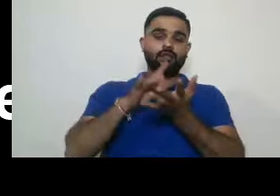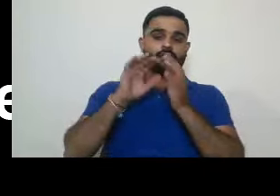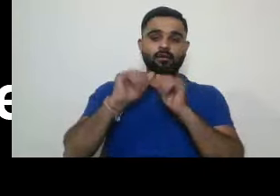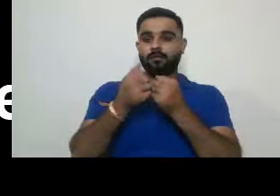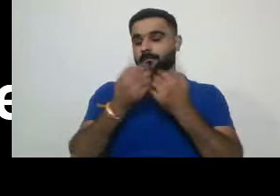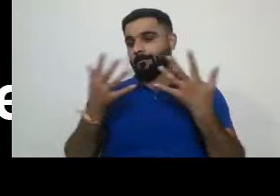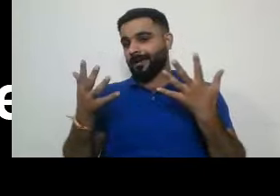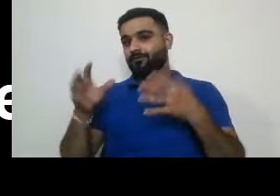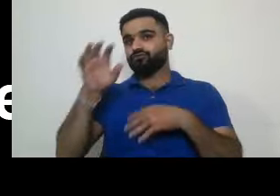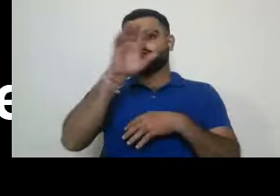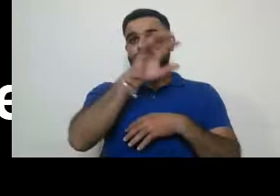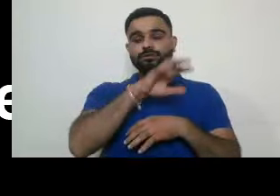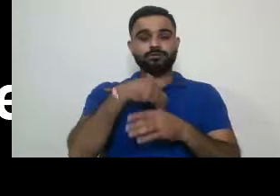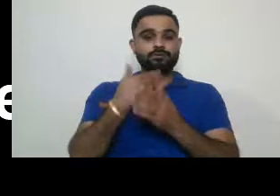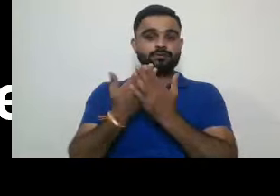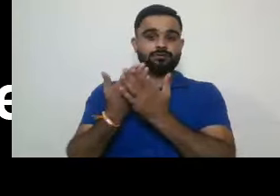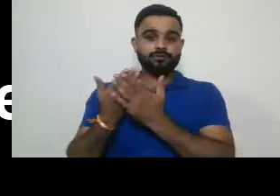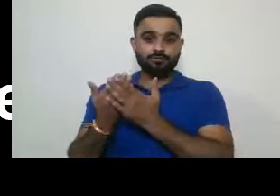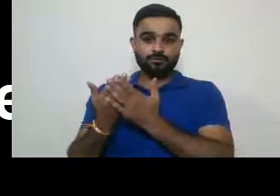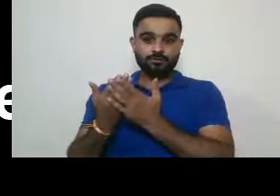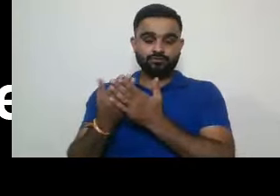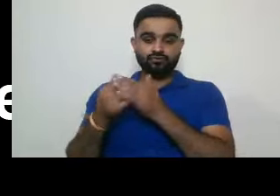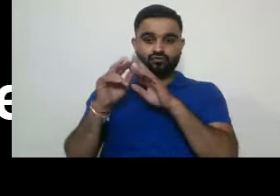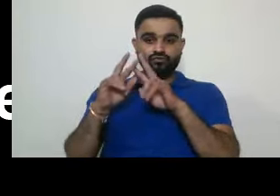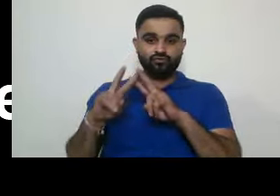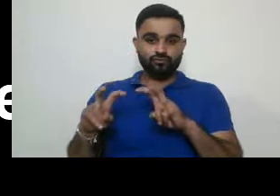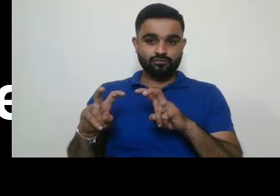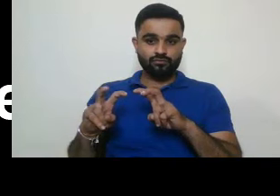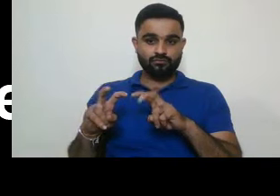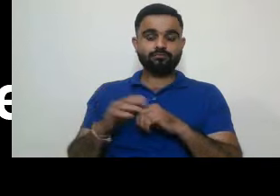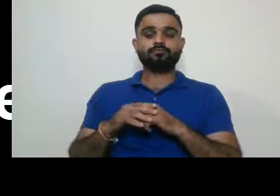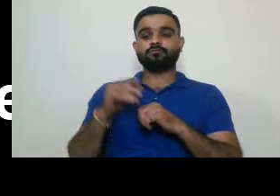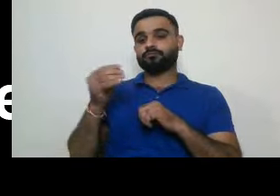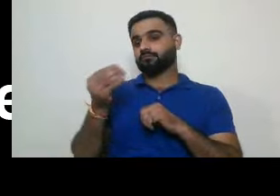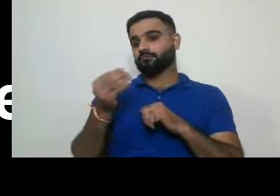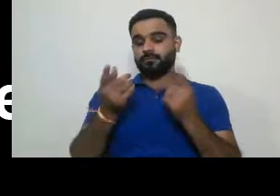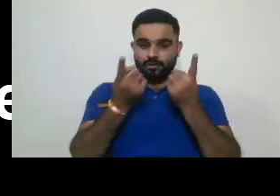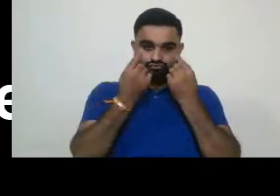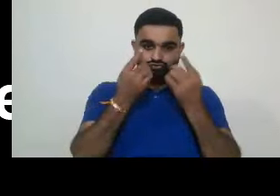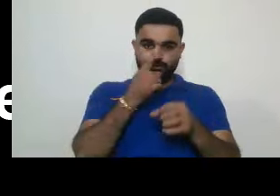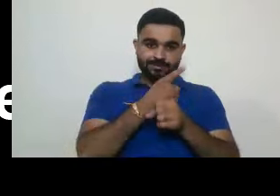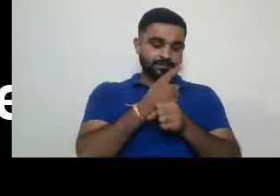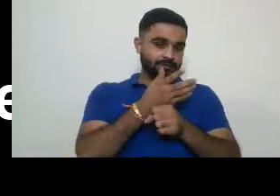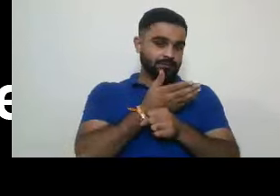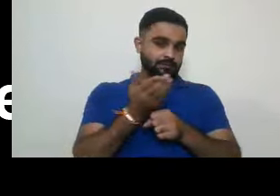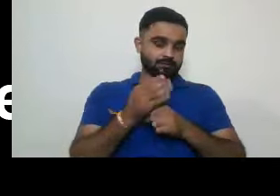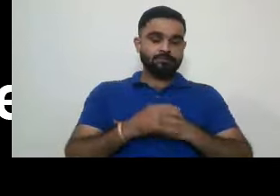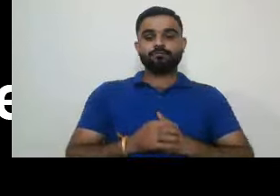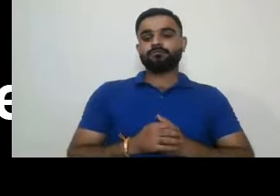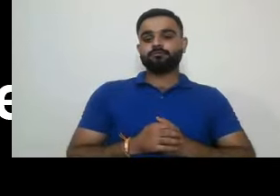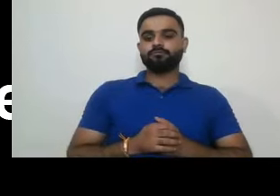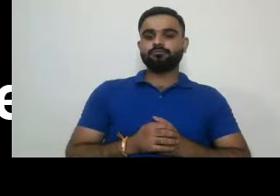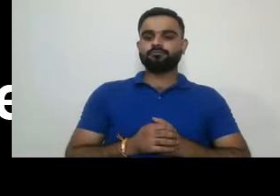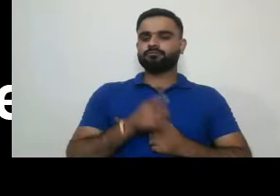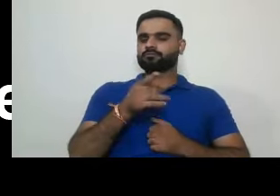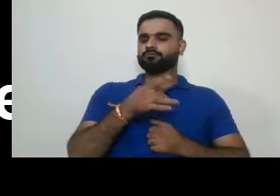many countries that participated in this research, and there was a survey of teachers. So can